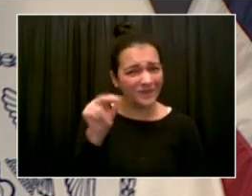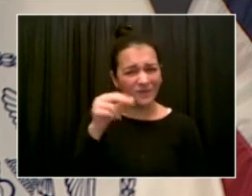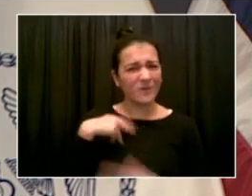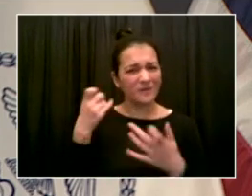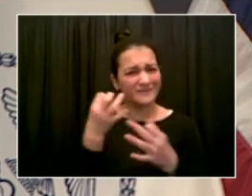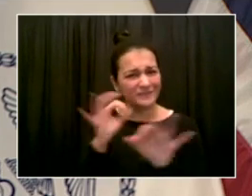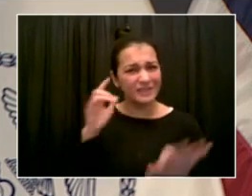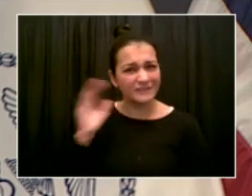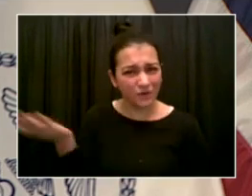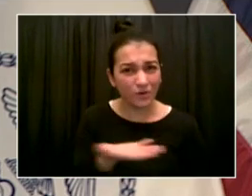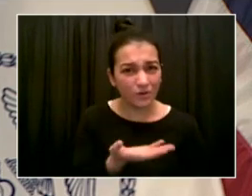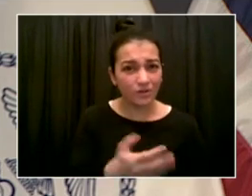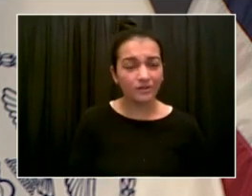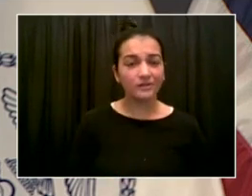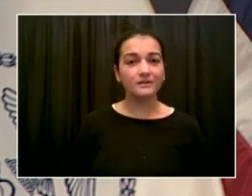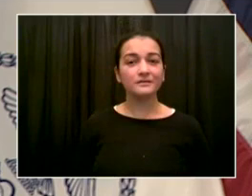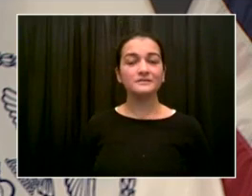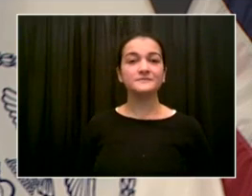lot to reduce inequality.